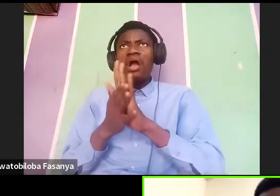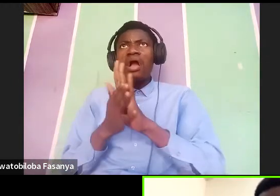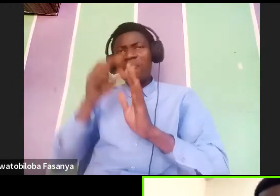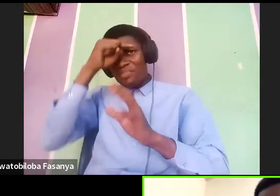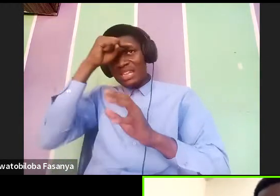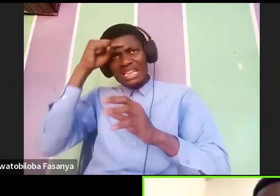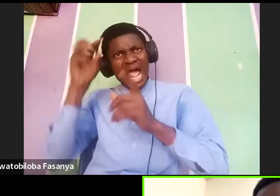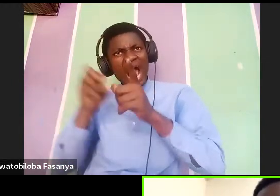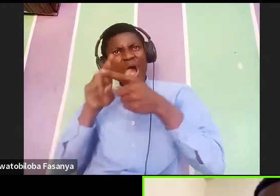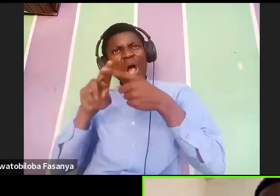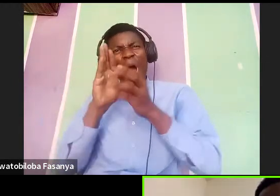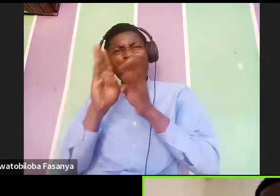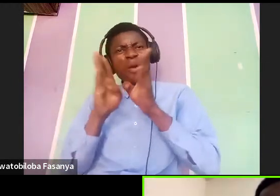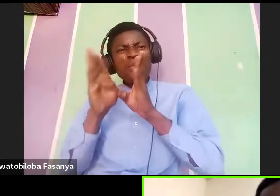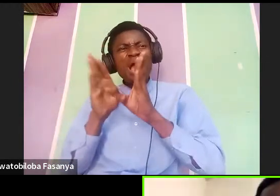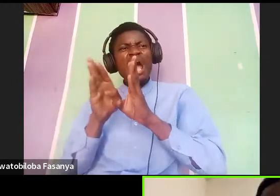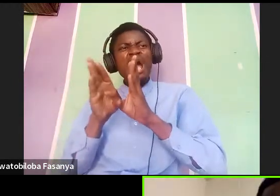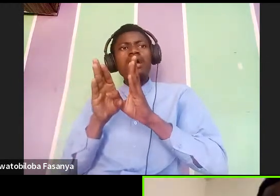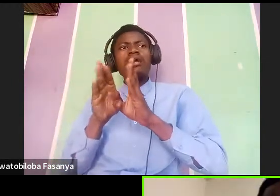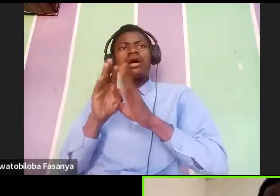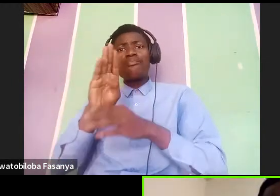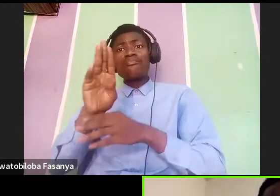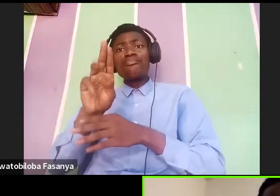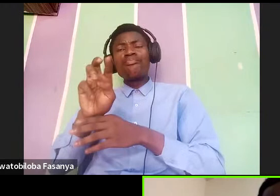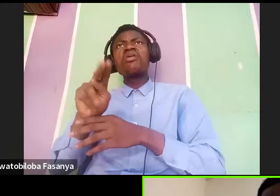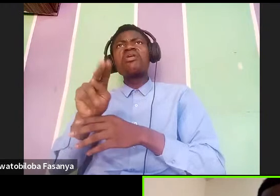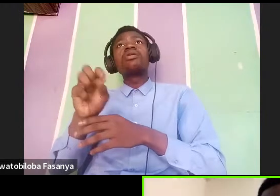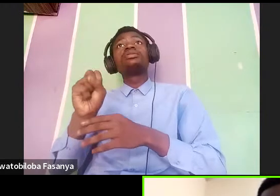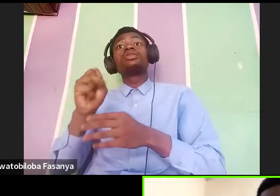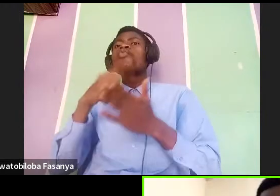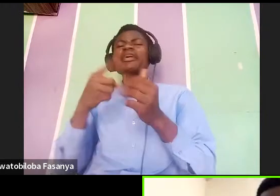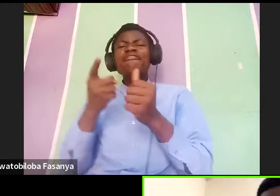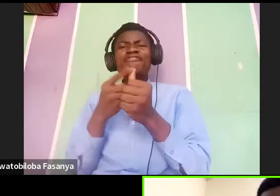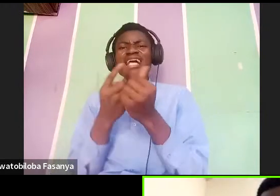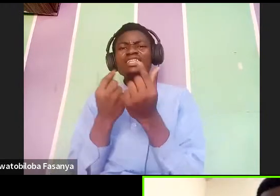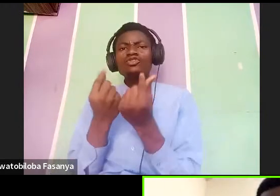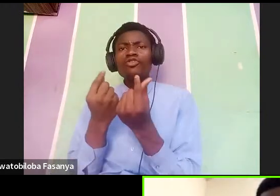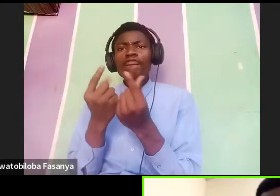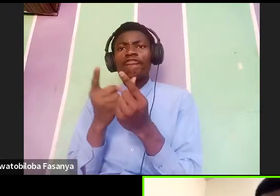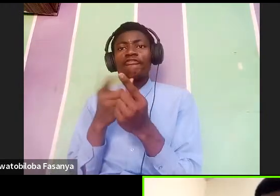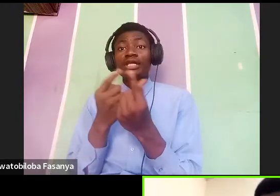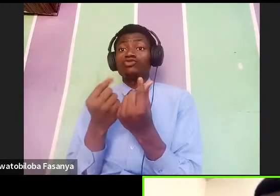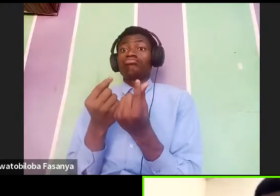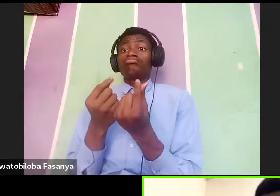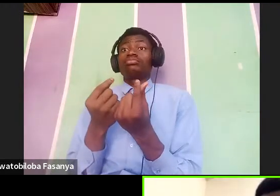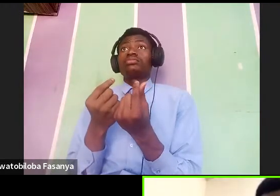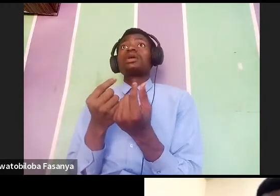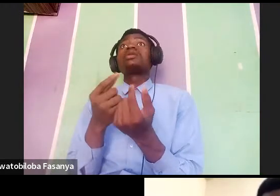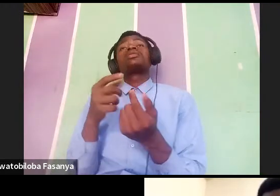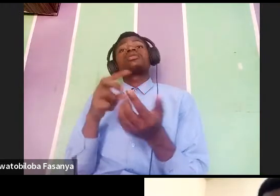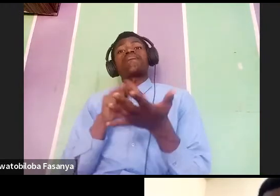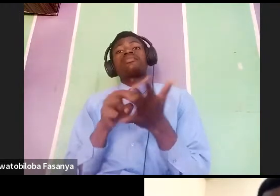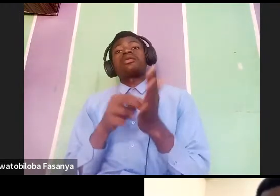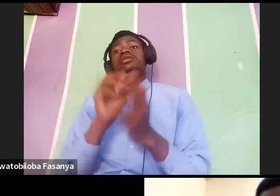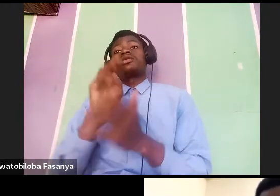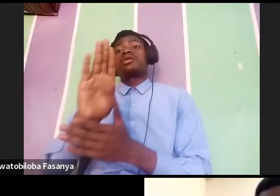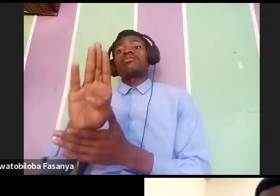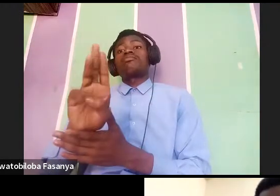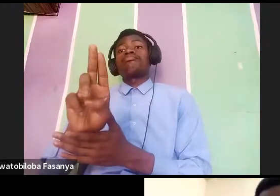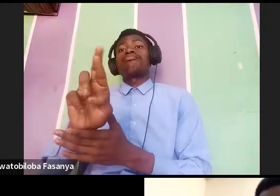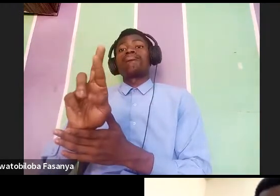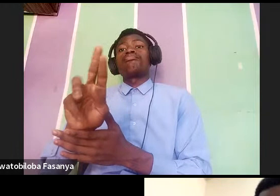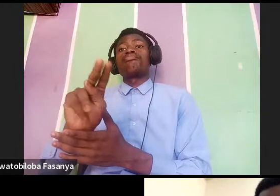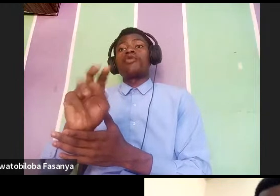aid. I mean, burns have different categories.